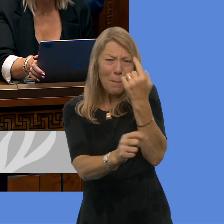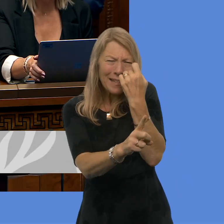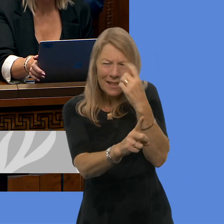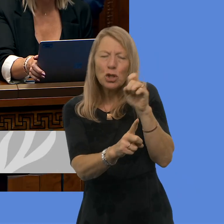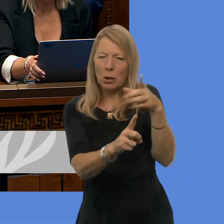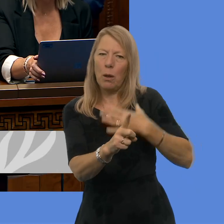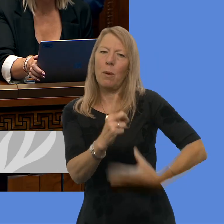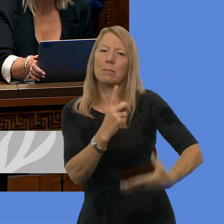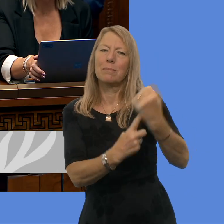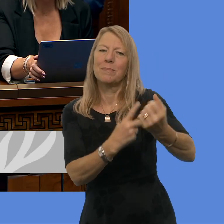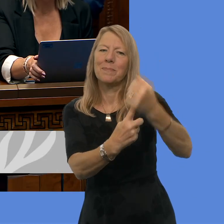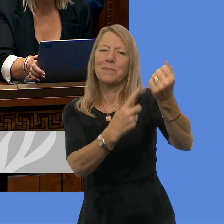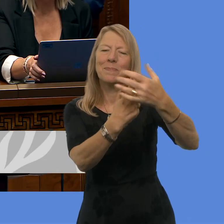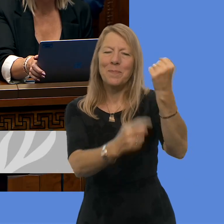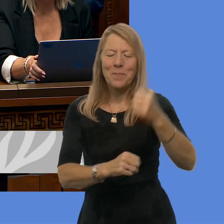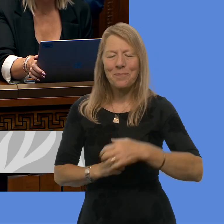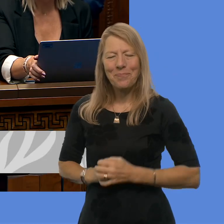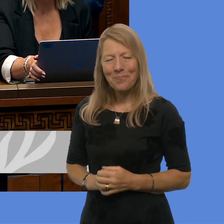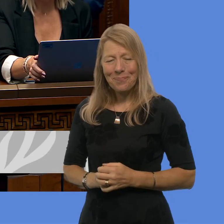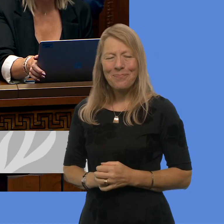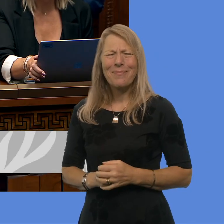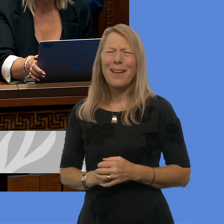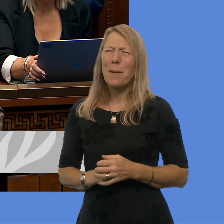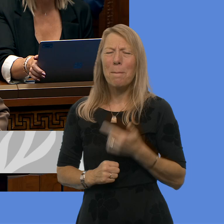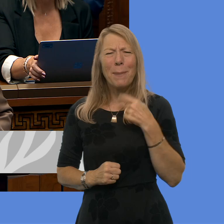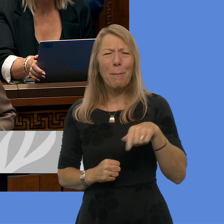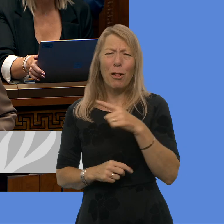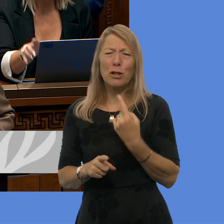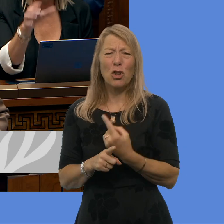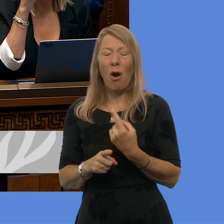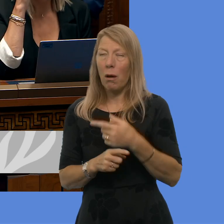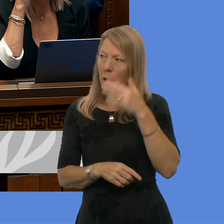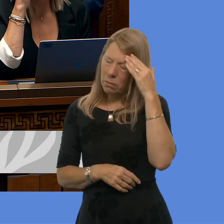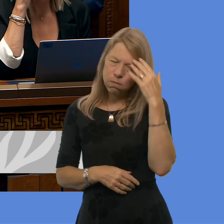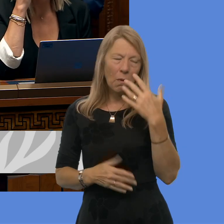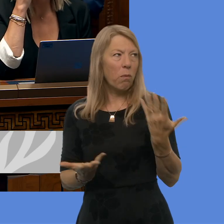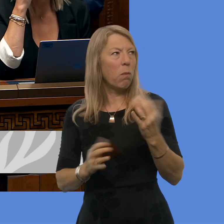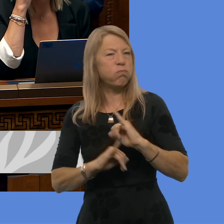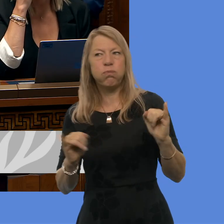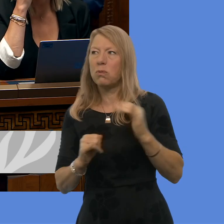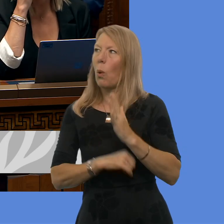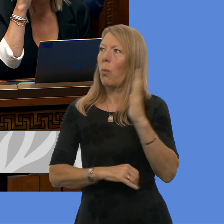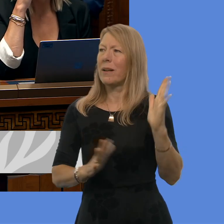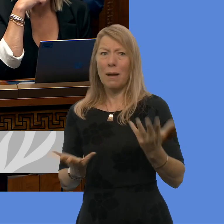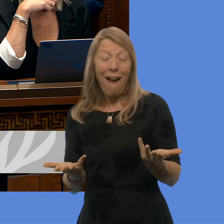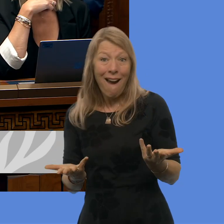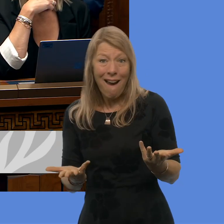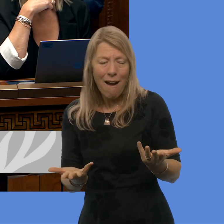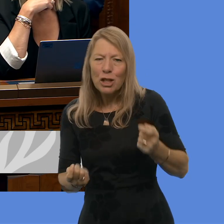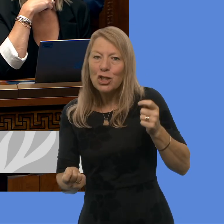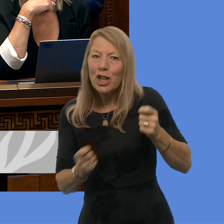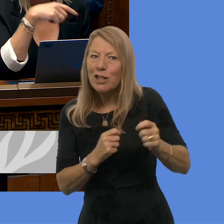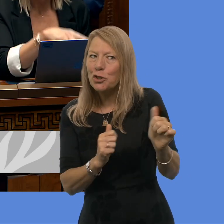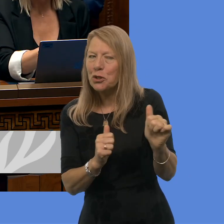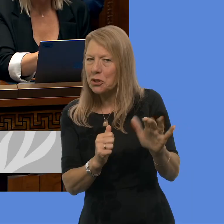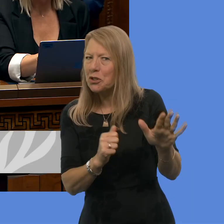when I sometimes listen to a lot of negativity, I think there's so much positivity around the North West right now. There's so many things that have been delivered and